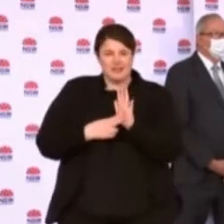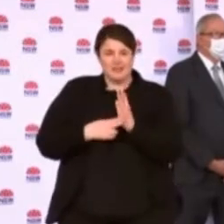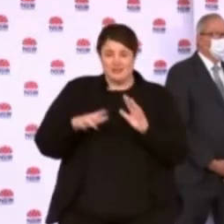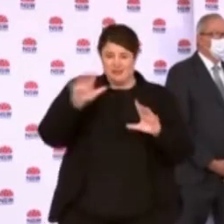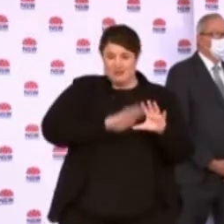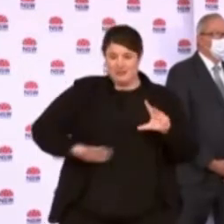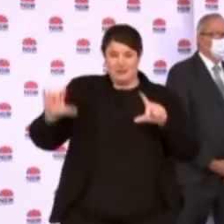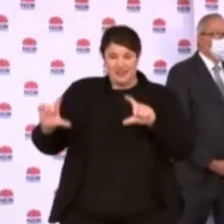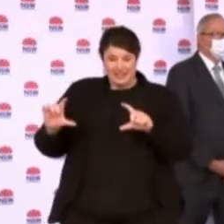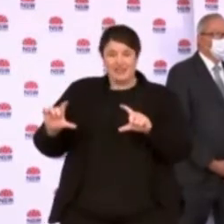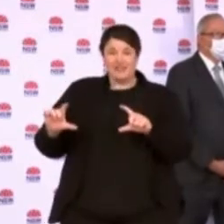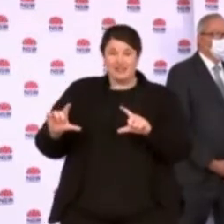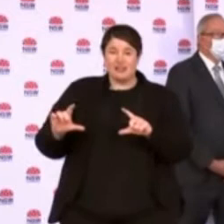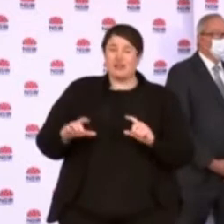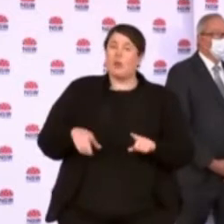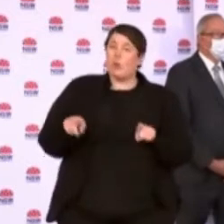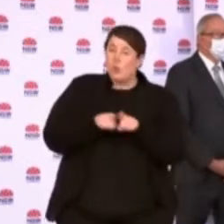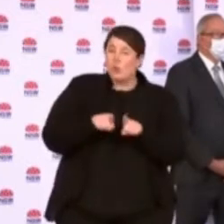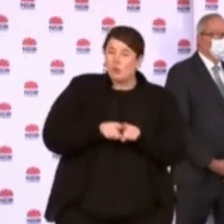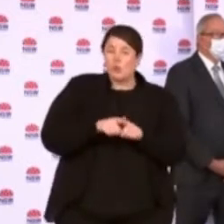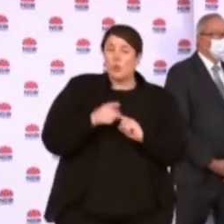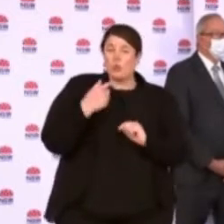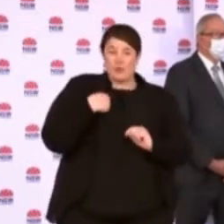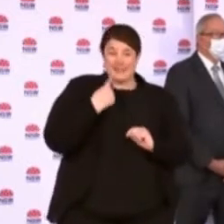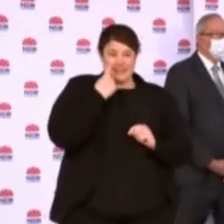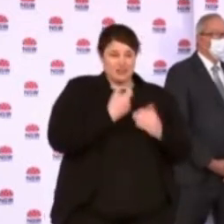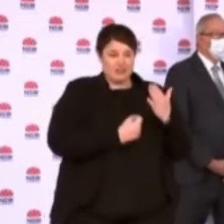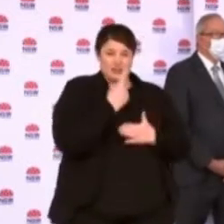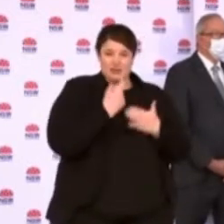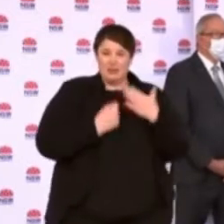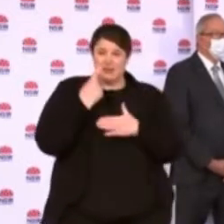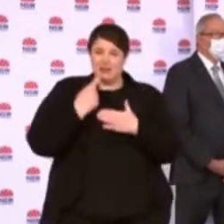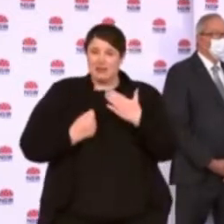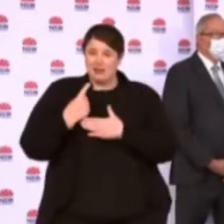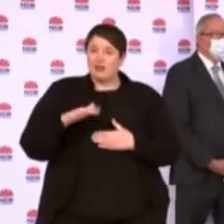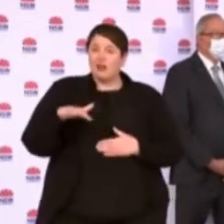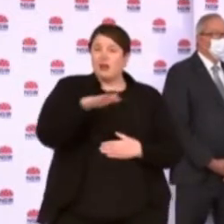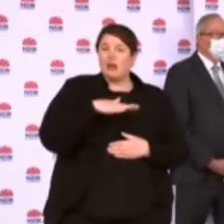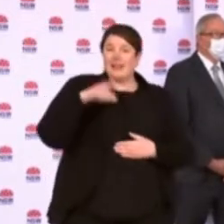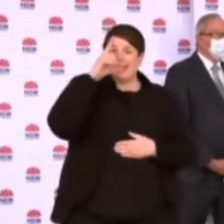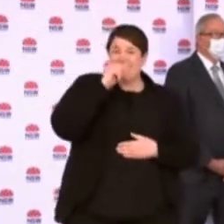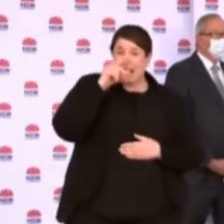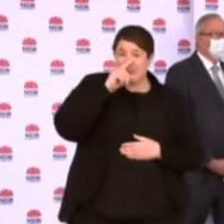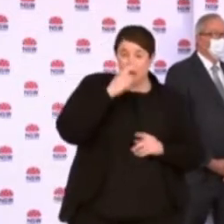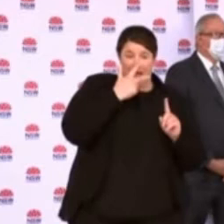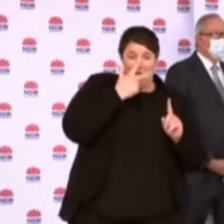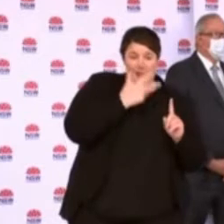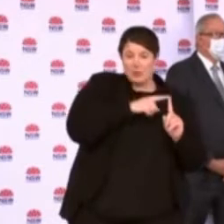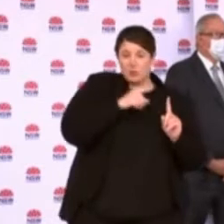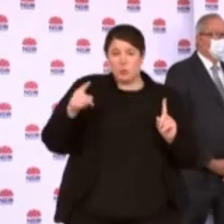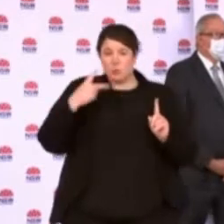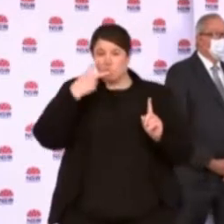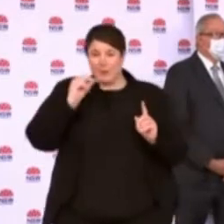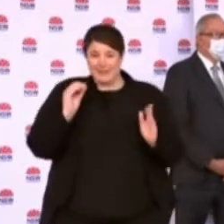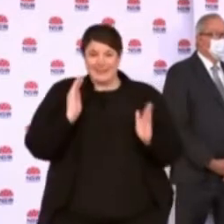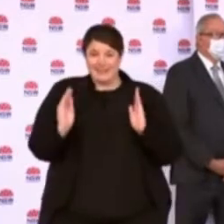Also, I just want to highlight that we are also seeing cases emerge among young adults in the 18 to 20-year-old age